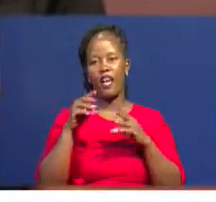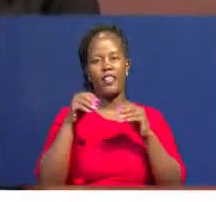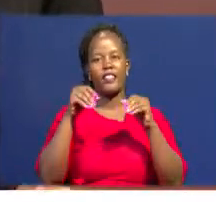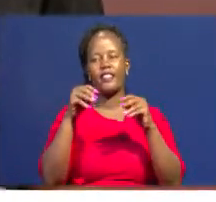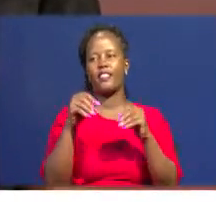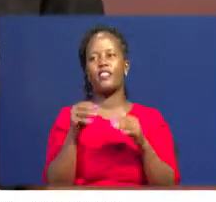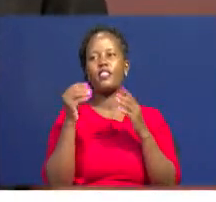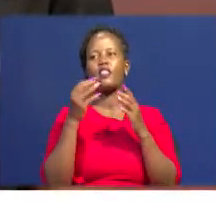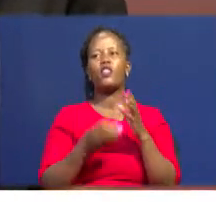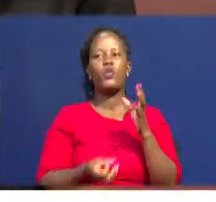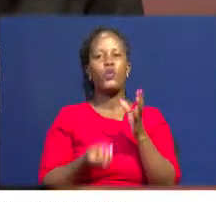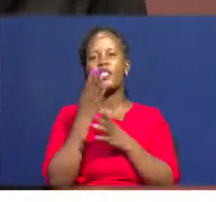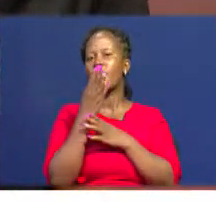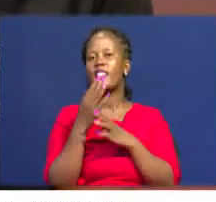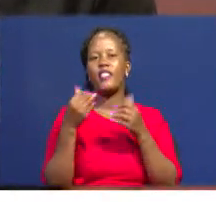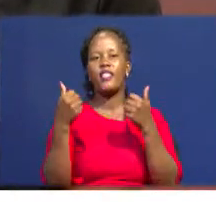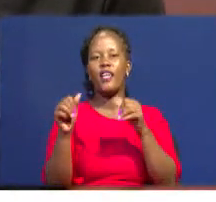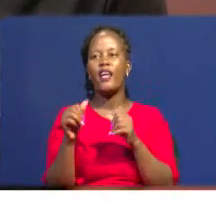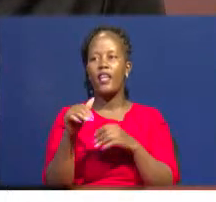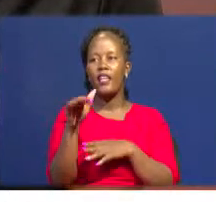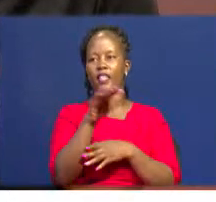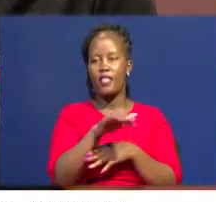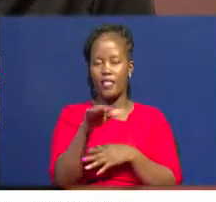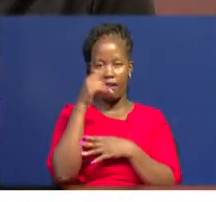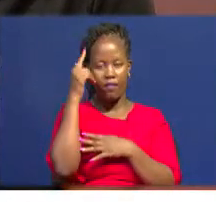court, whatever surface to play.